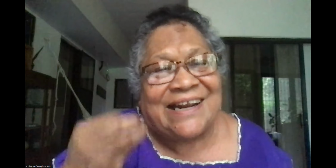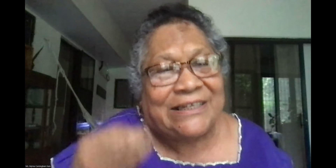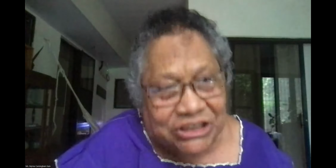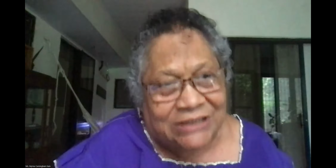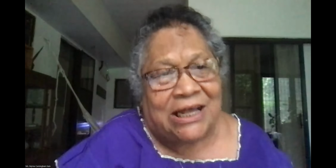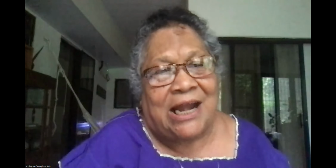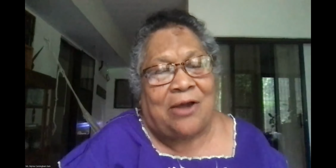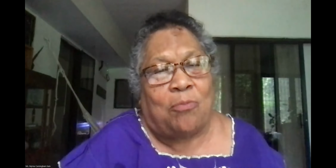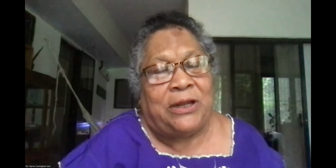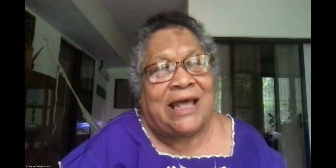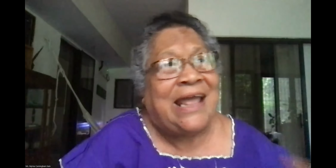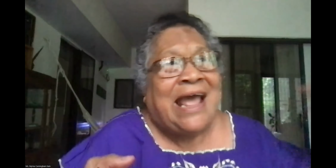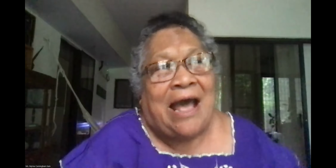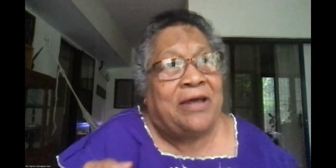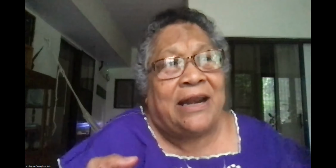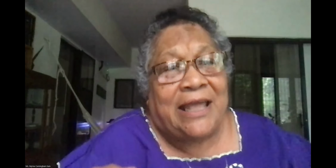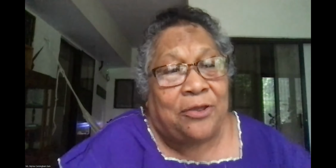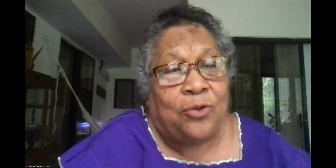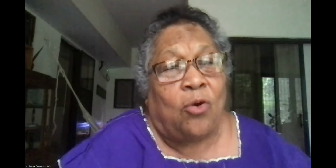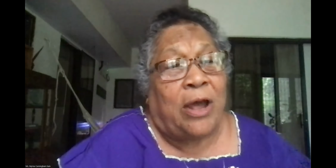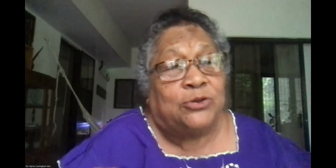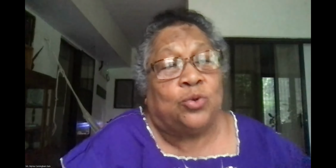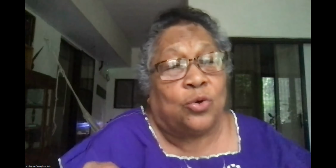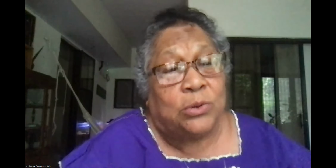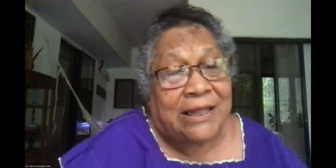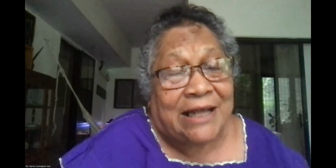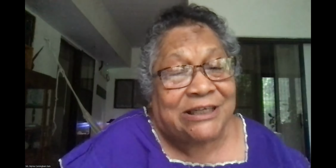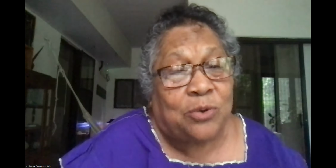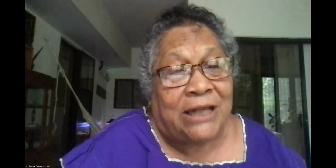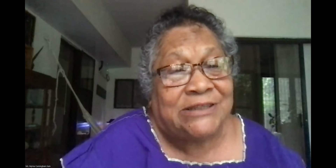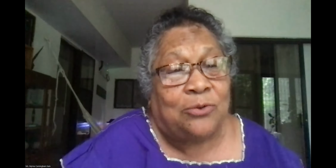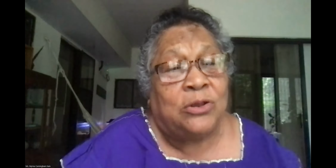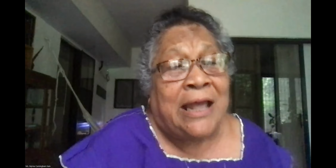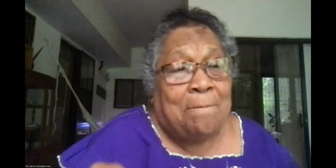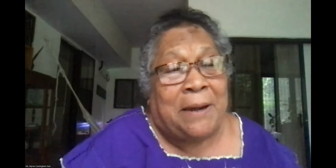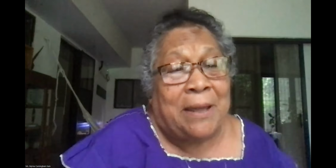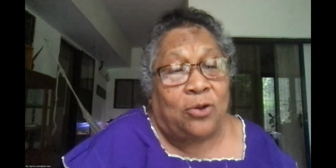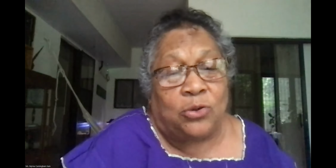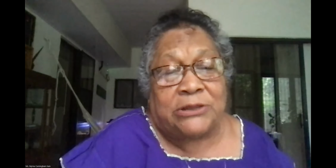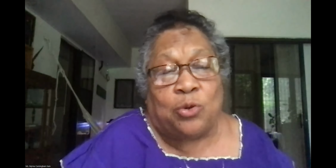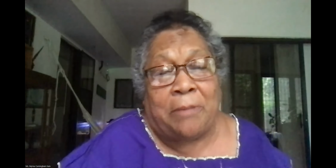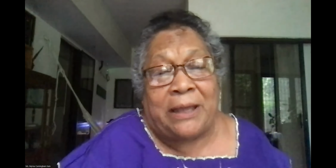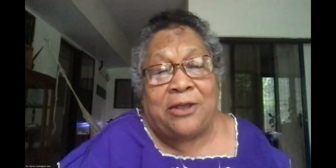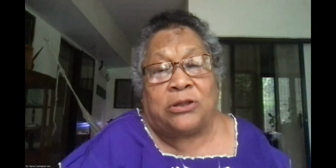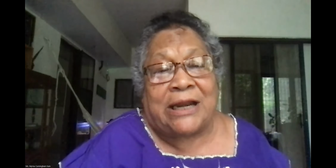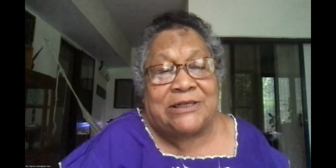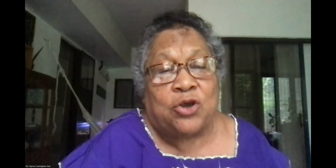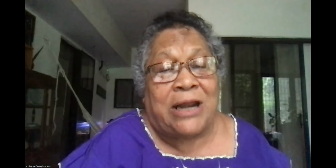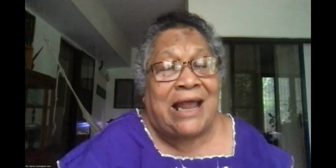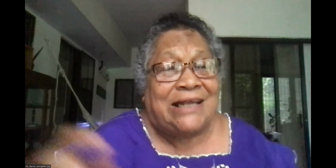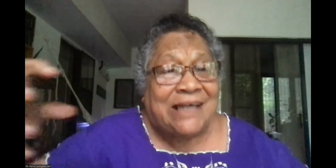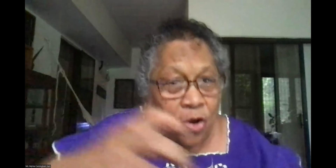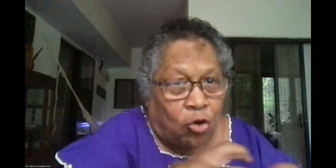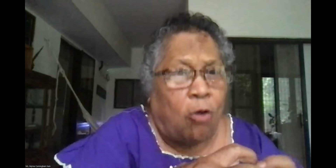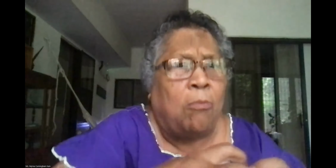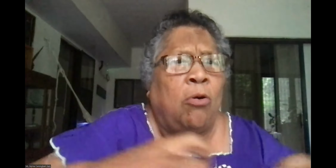therapist and prior therapeutics. Uh, Often communities are rejected following their journey of access